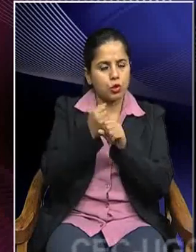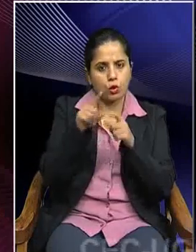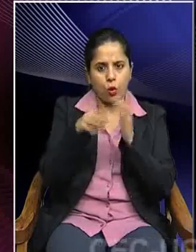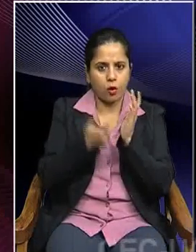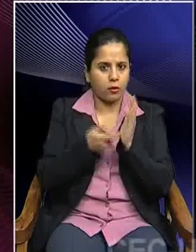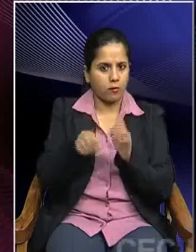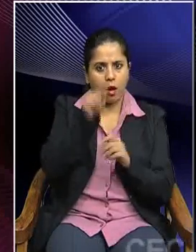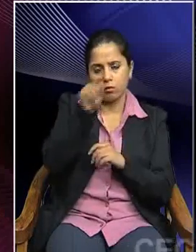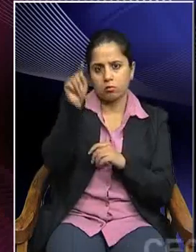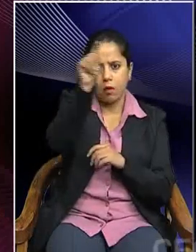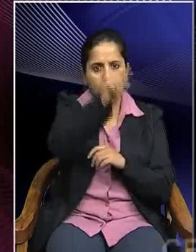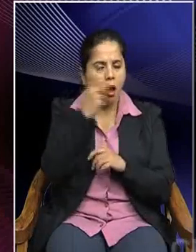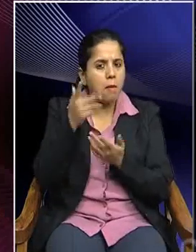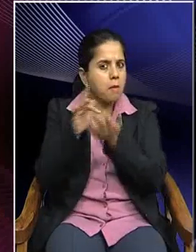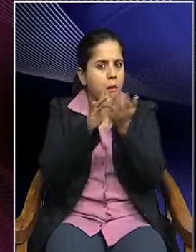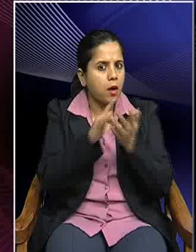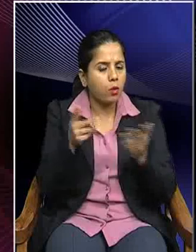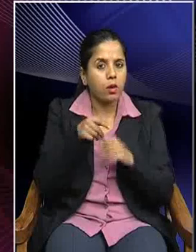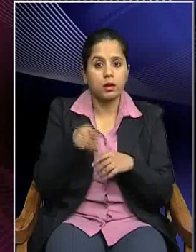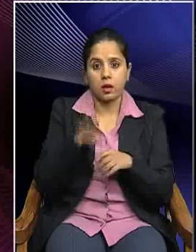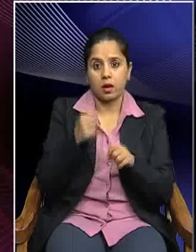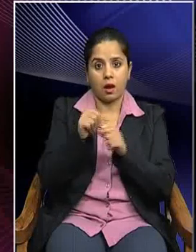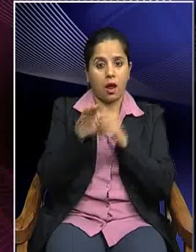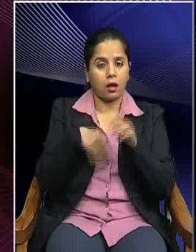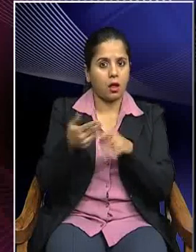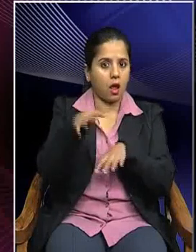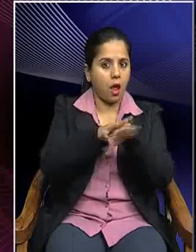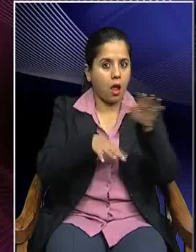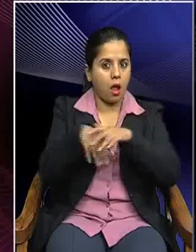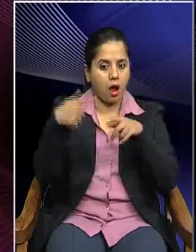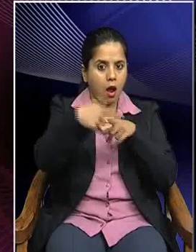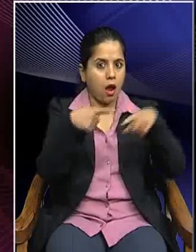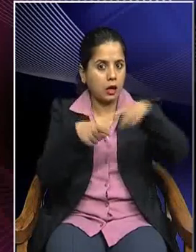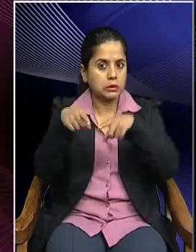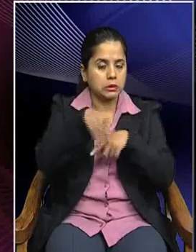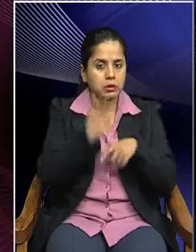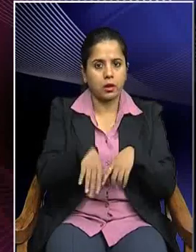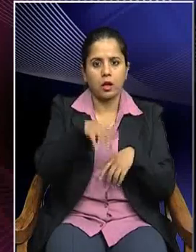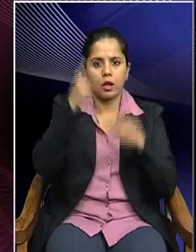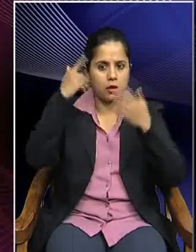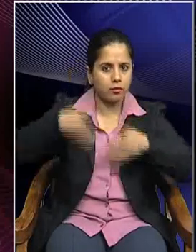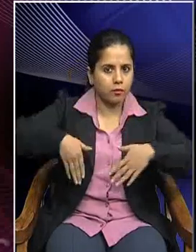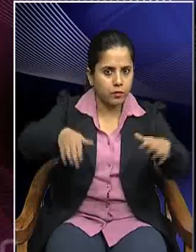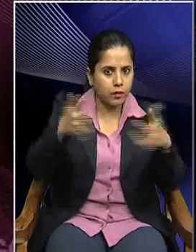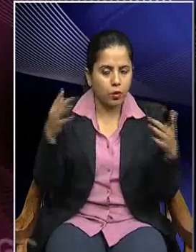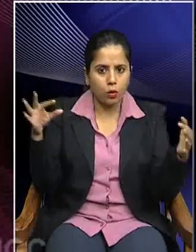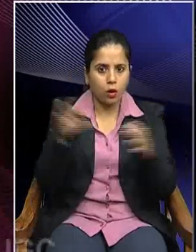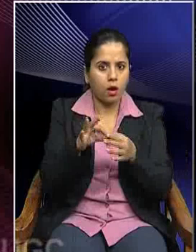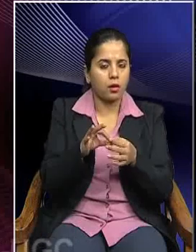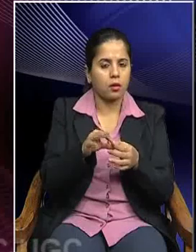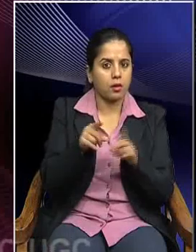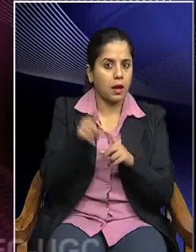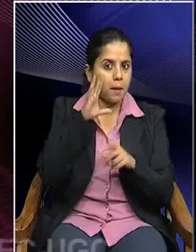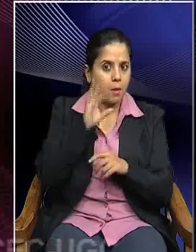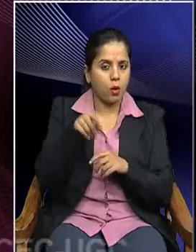it is located at the intersection of several trade routes connecting